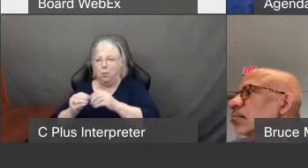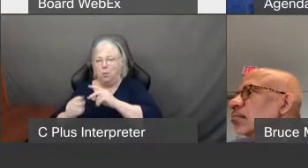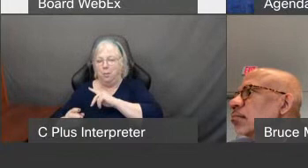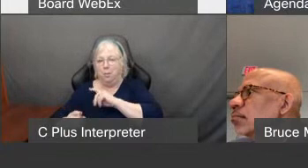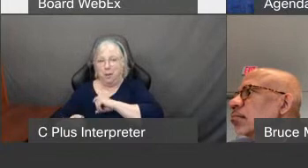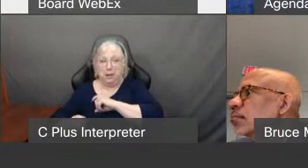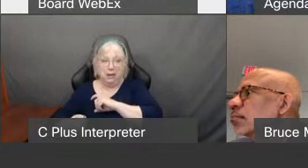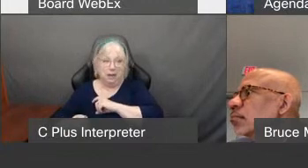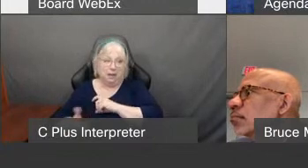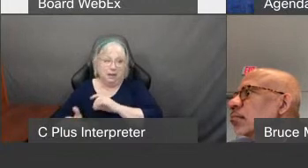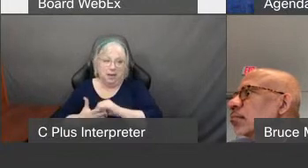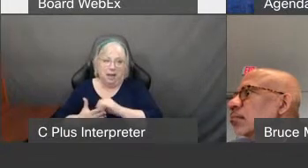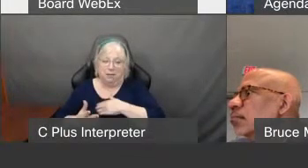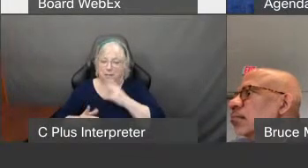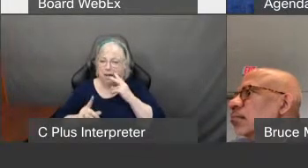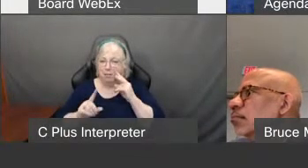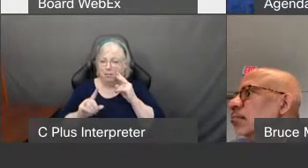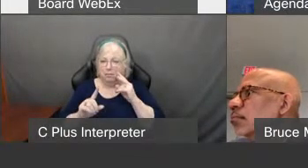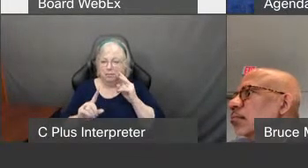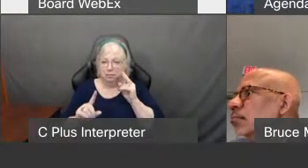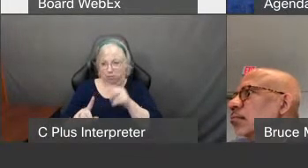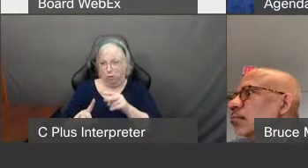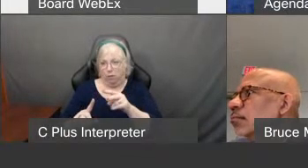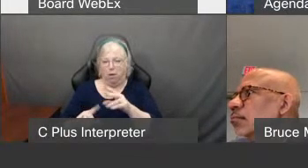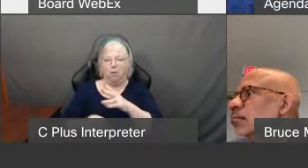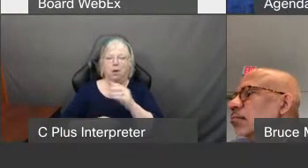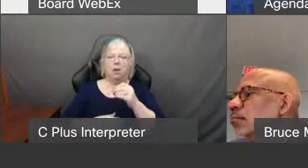be my point of view. And my understanding